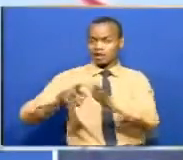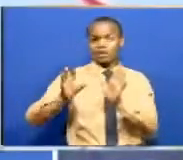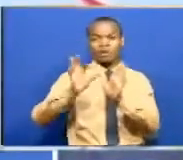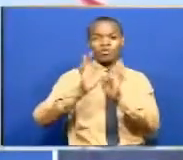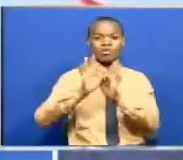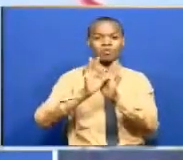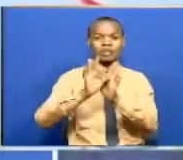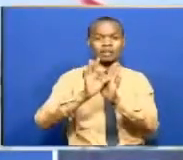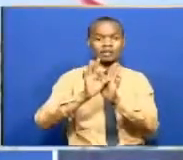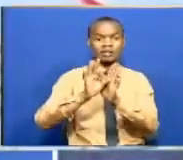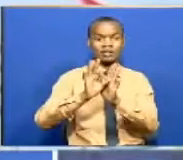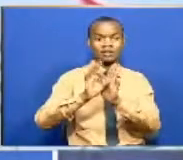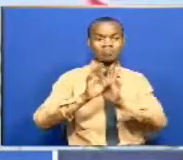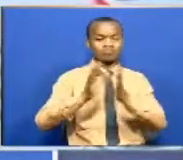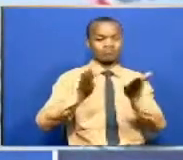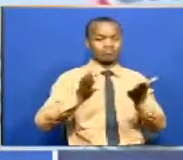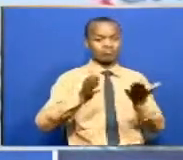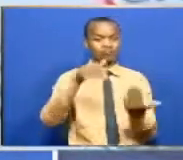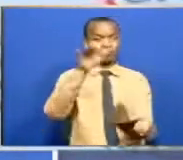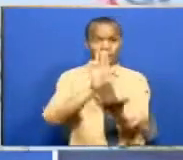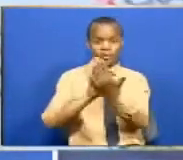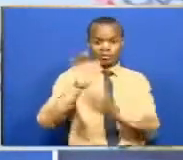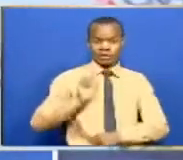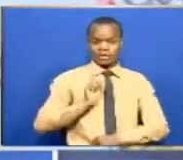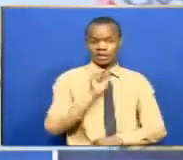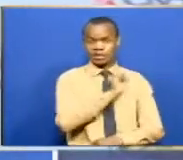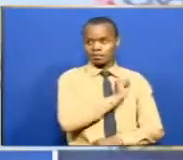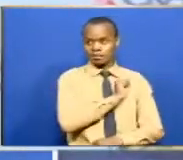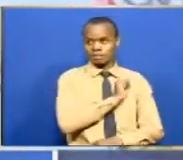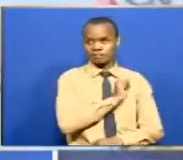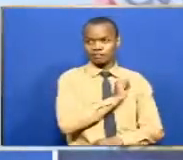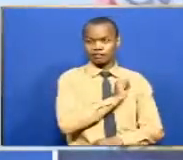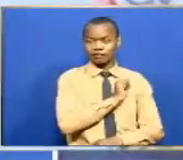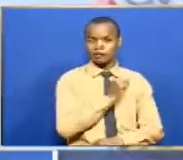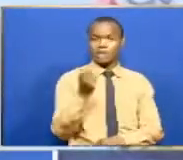was submitted to the Senate in